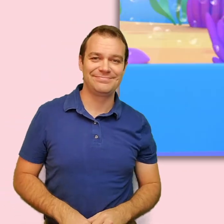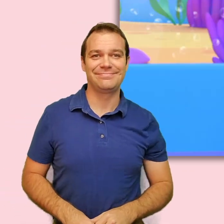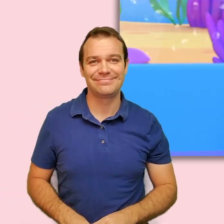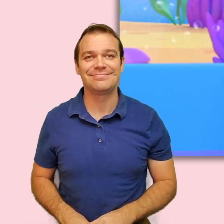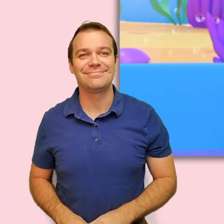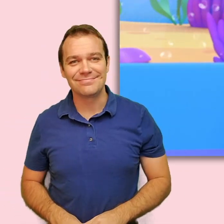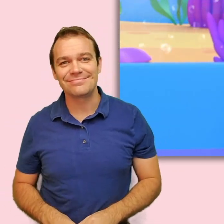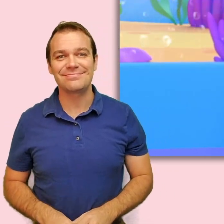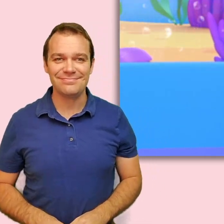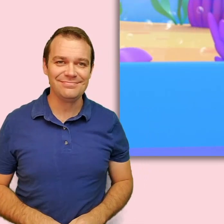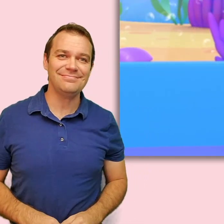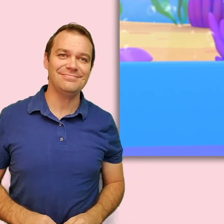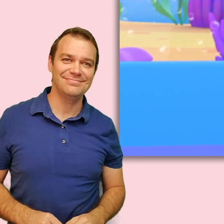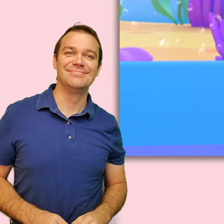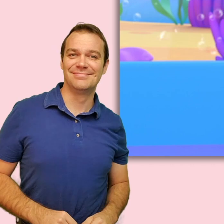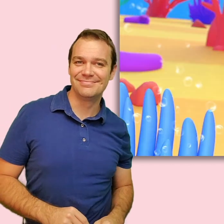sharks.